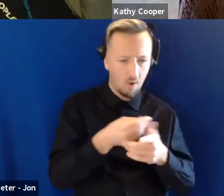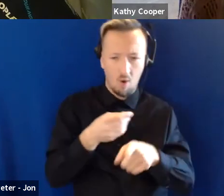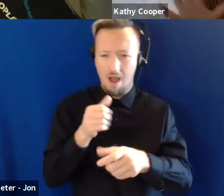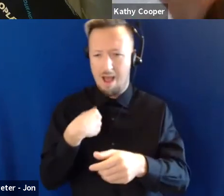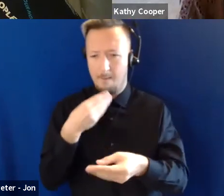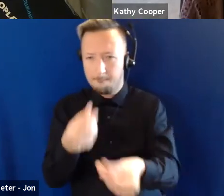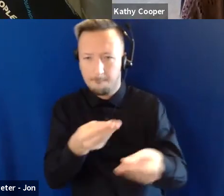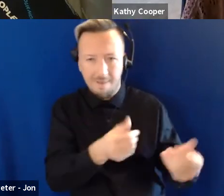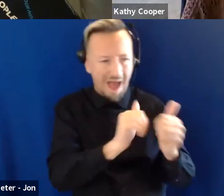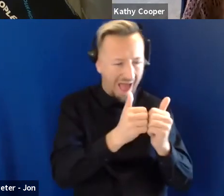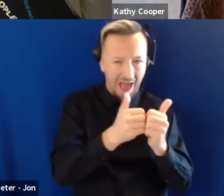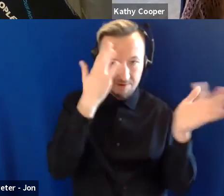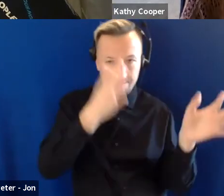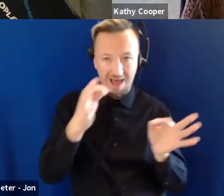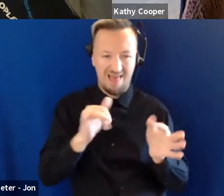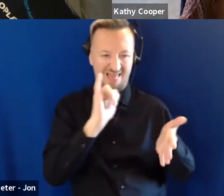stuff? So that's.